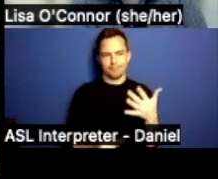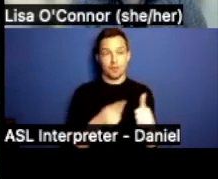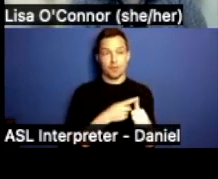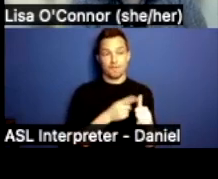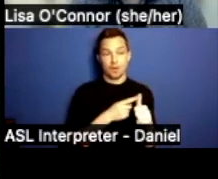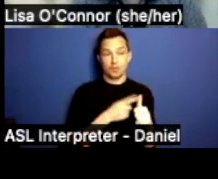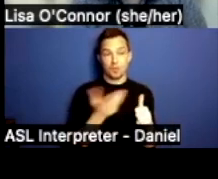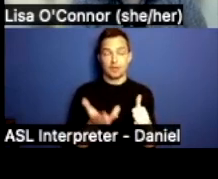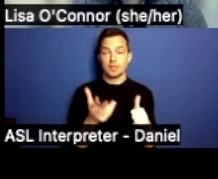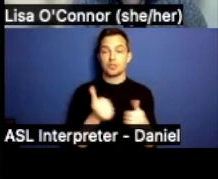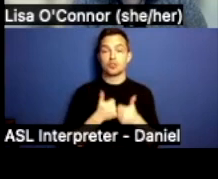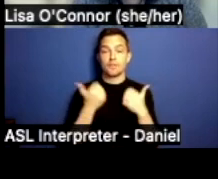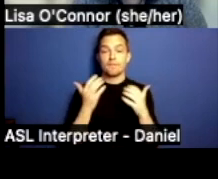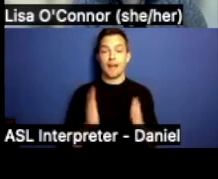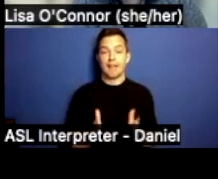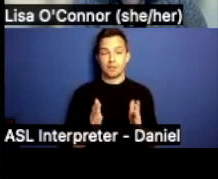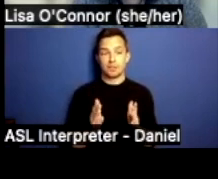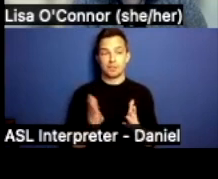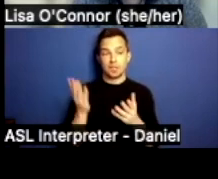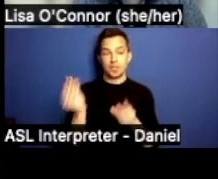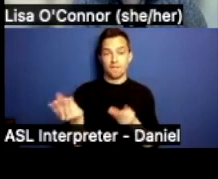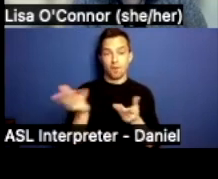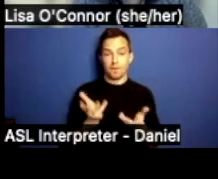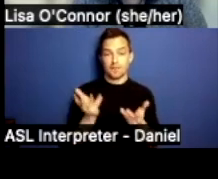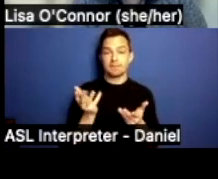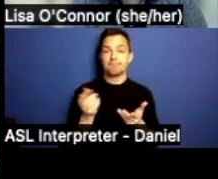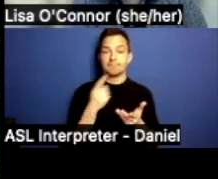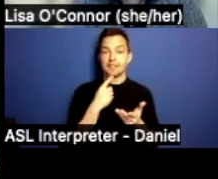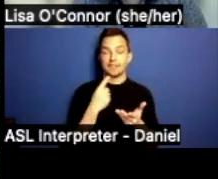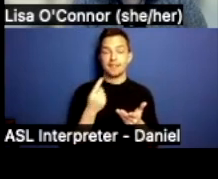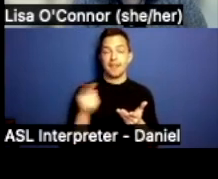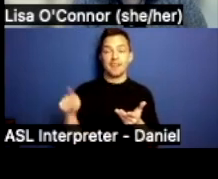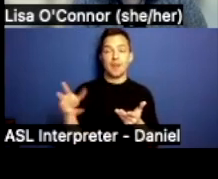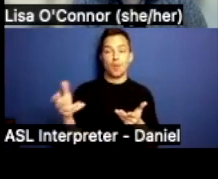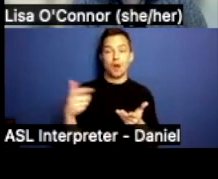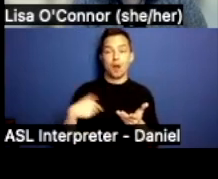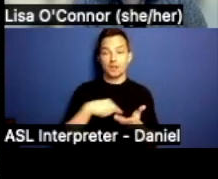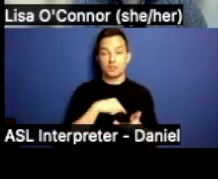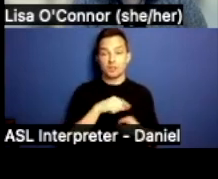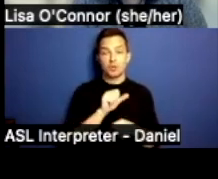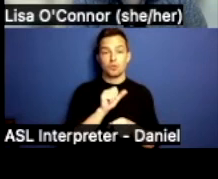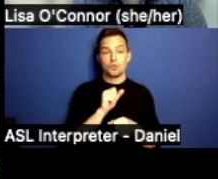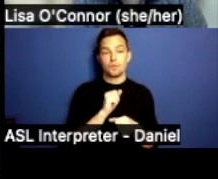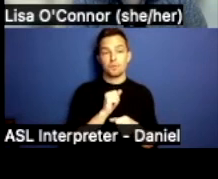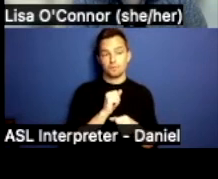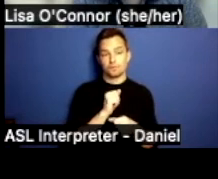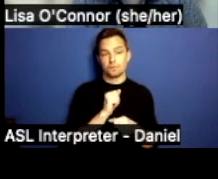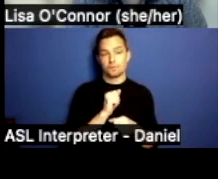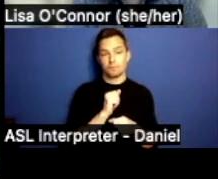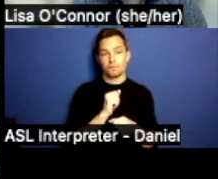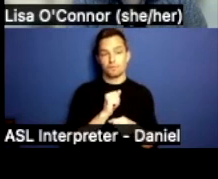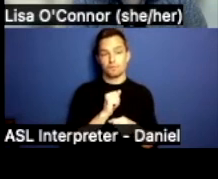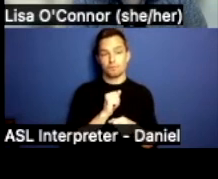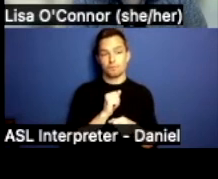First, survivors told us that they wanted us to work with